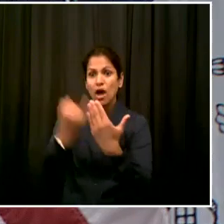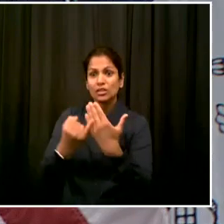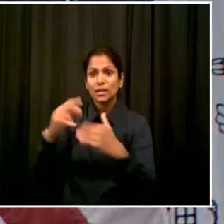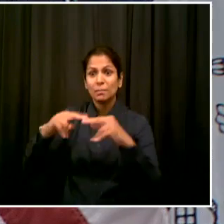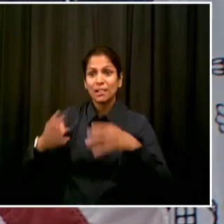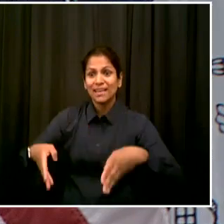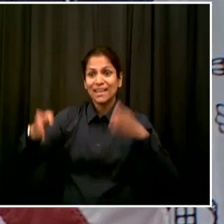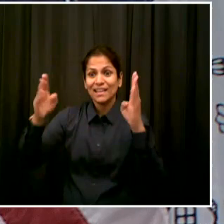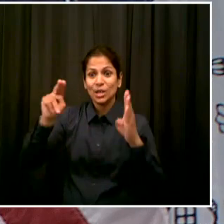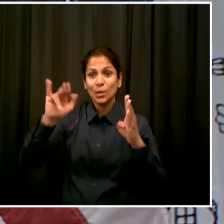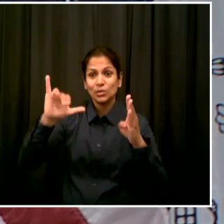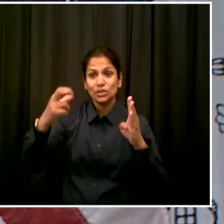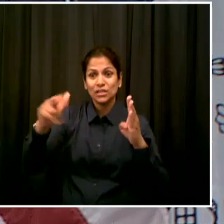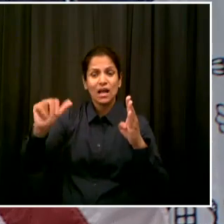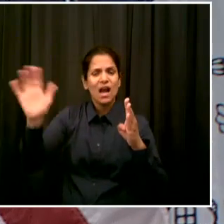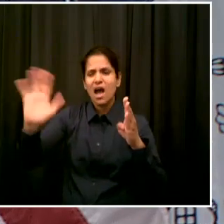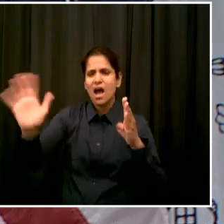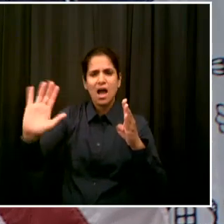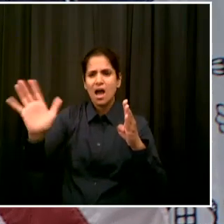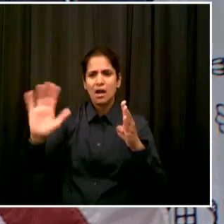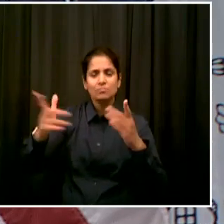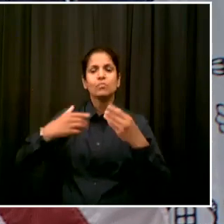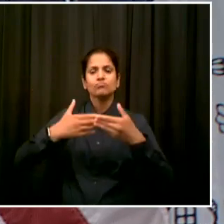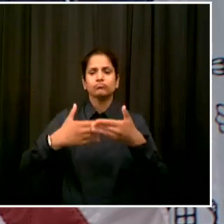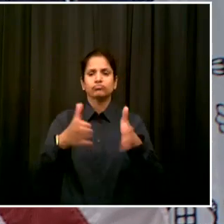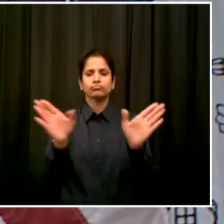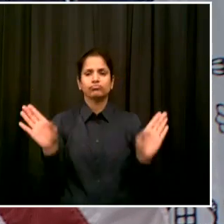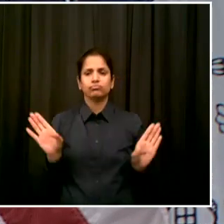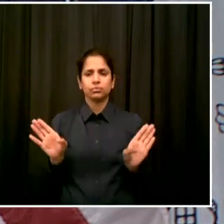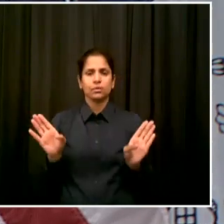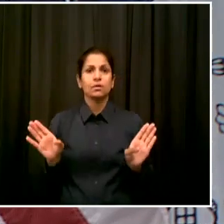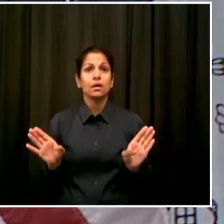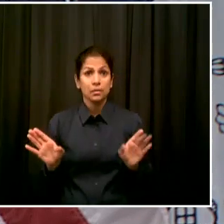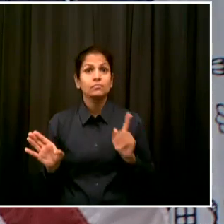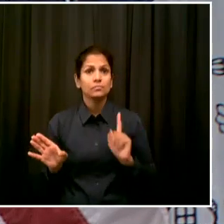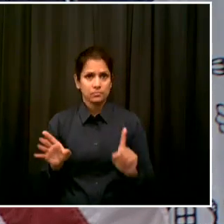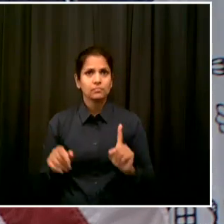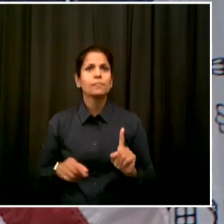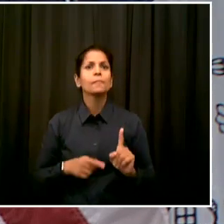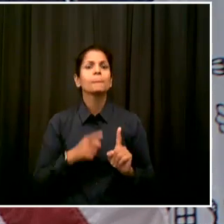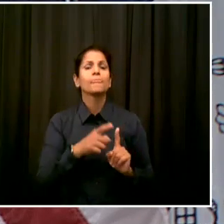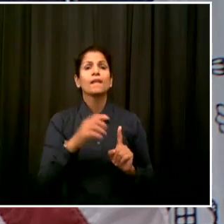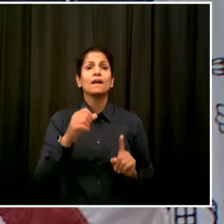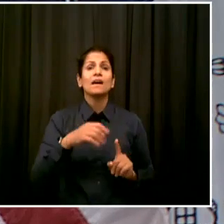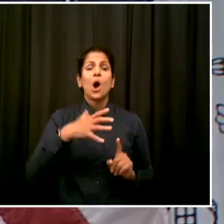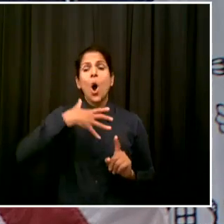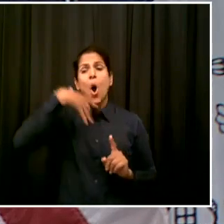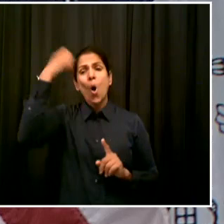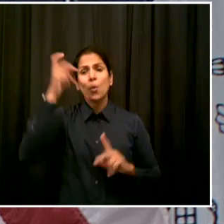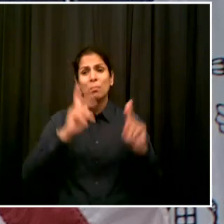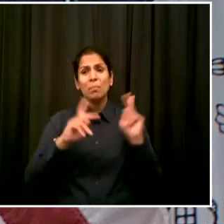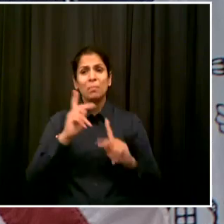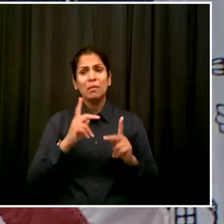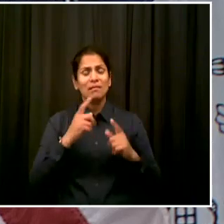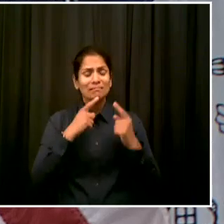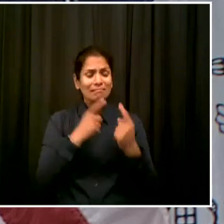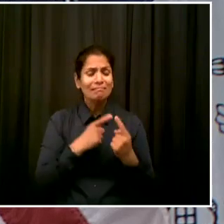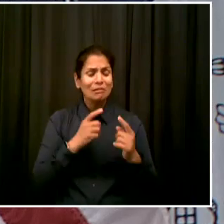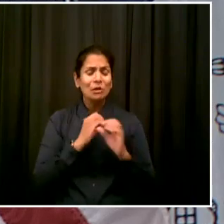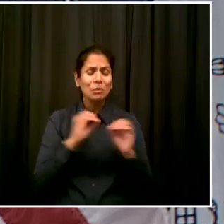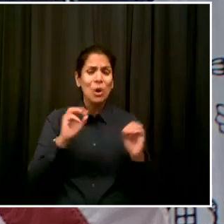But I want to say that I think not only will we reach a certain number of low-income seniors through this first initiative, but this is only a